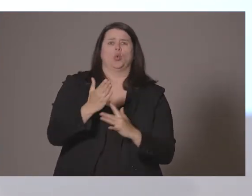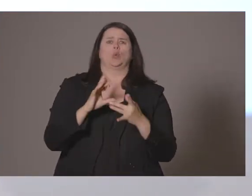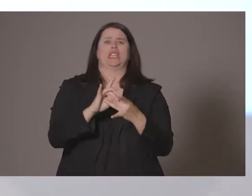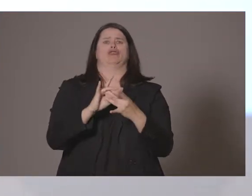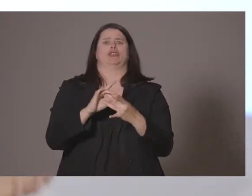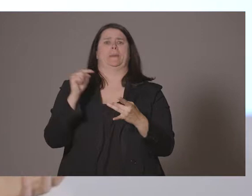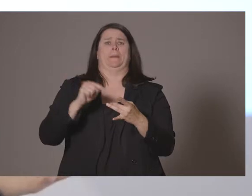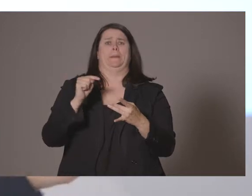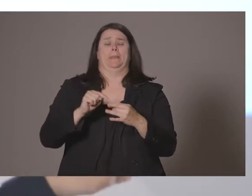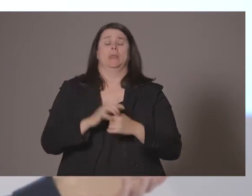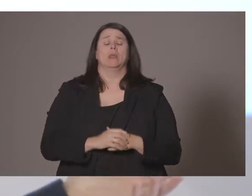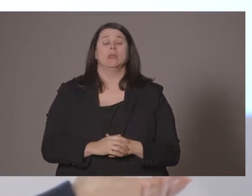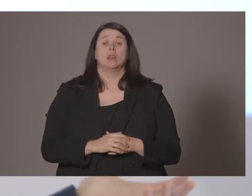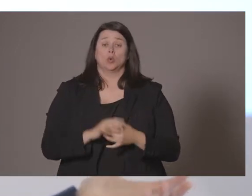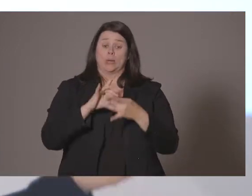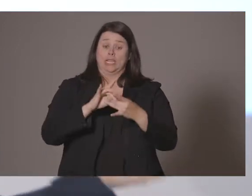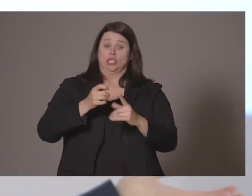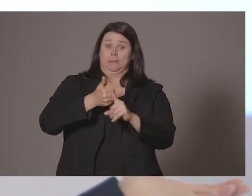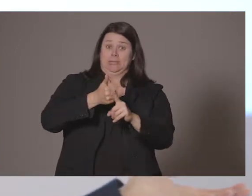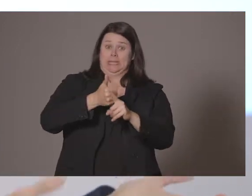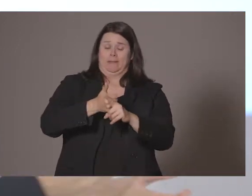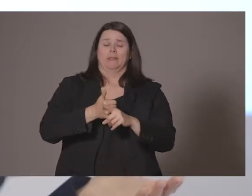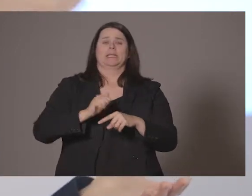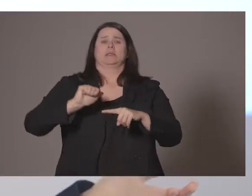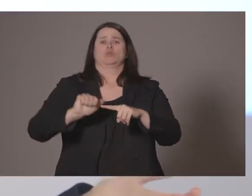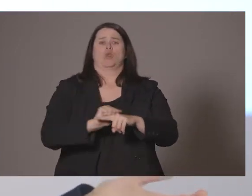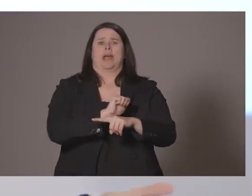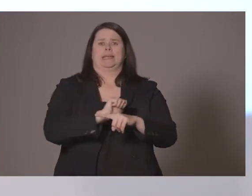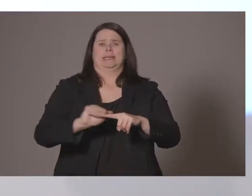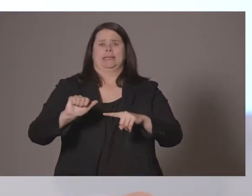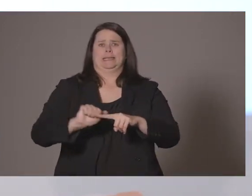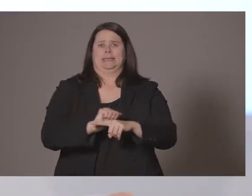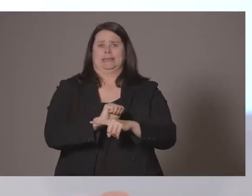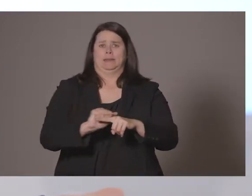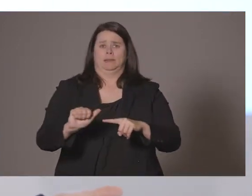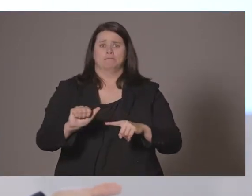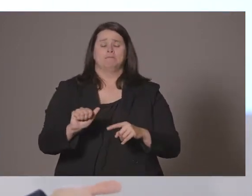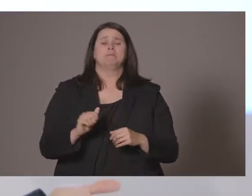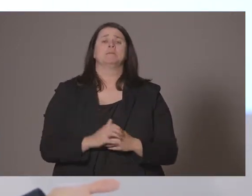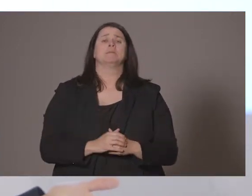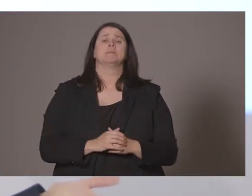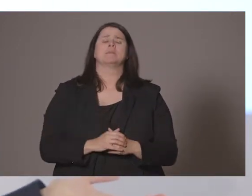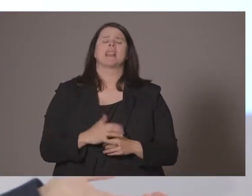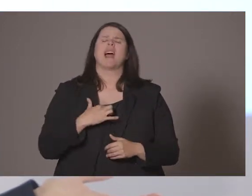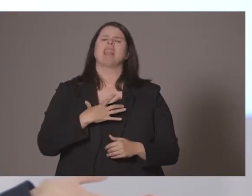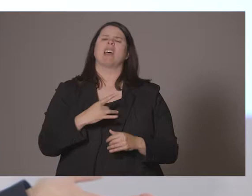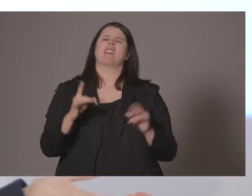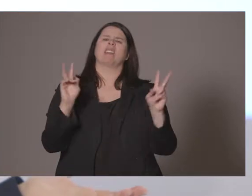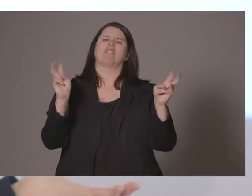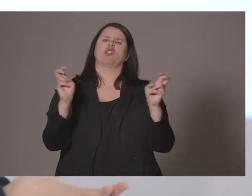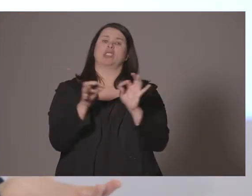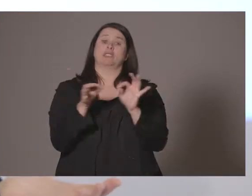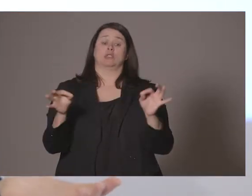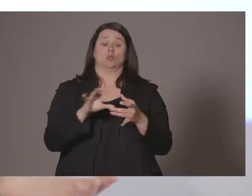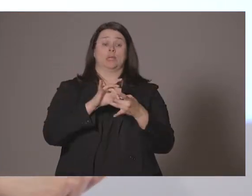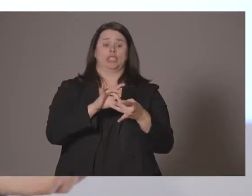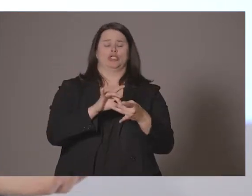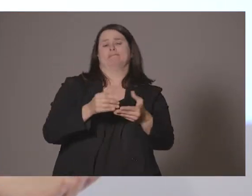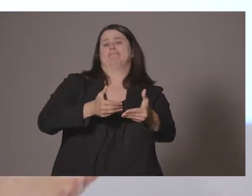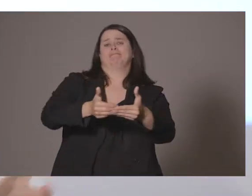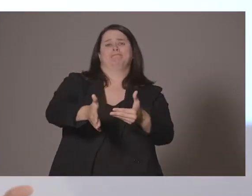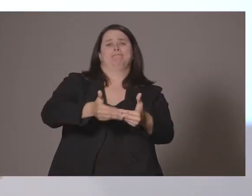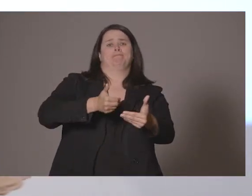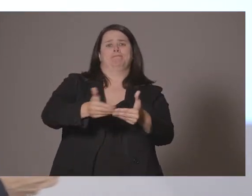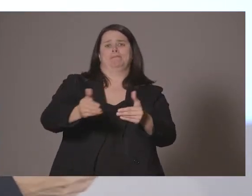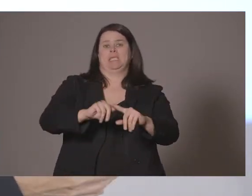And the way that I like to talk about this is relationship across difference. Okay? So whether the difference